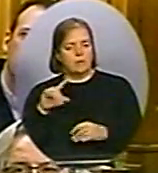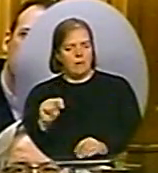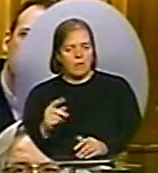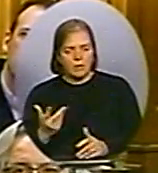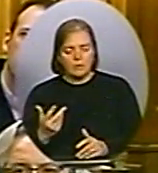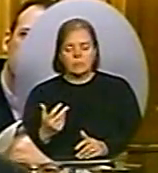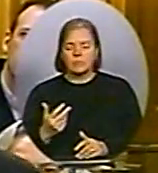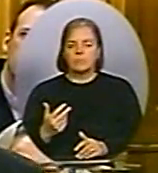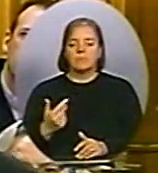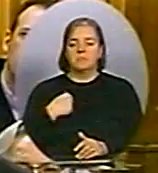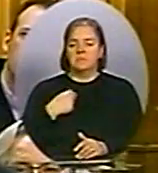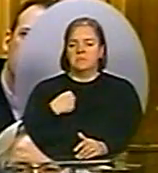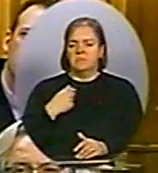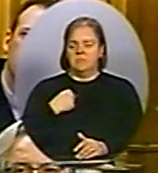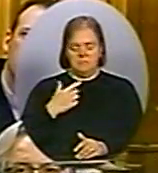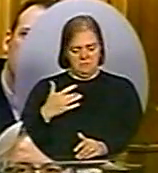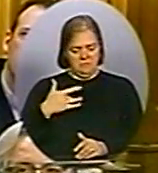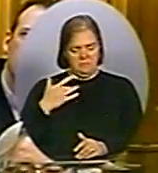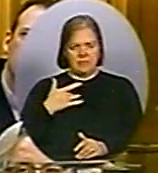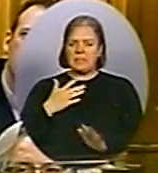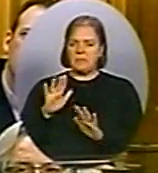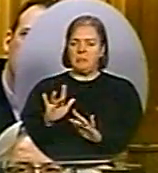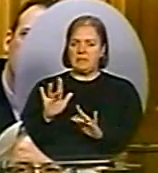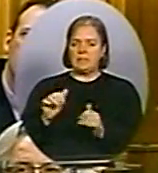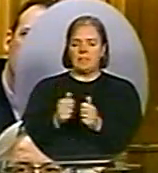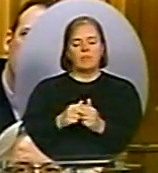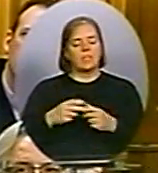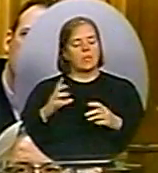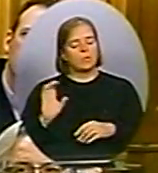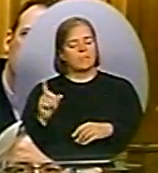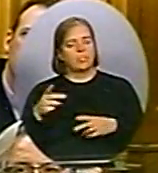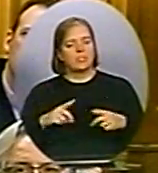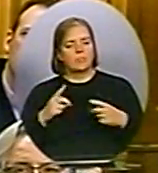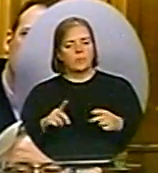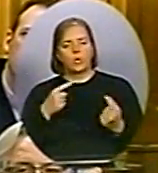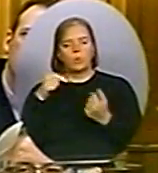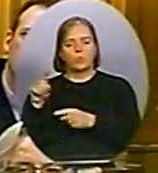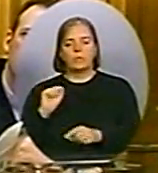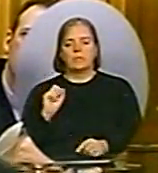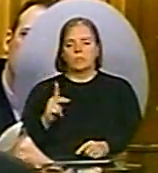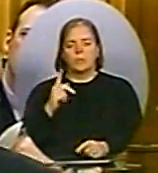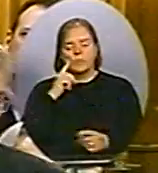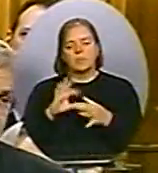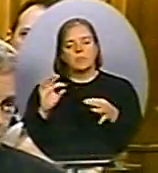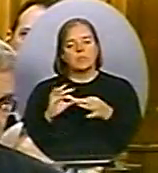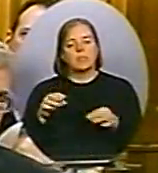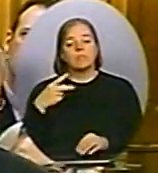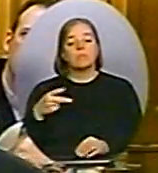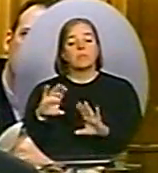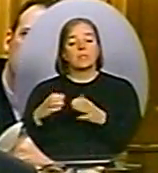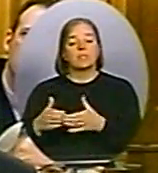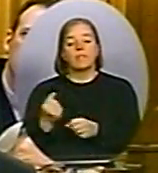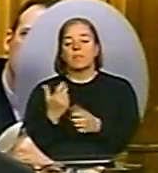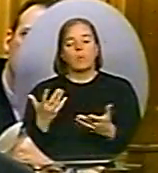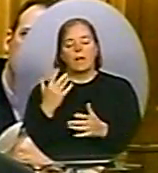who have to go back to Saskatchewan and explain their party's involvement in robo-fraud. The member of Regina did the right thing when he denounced this practice